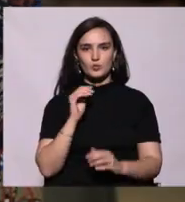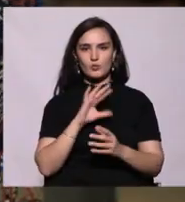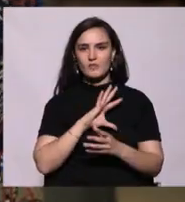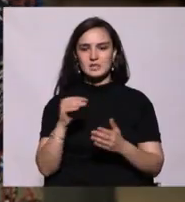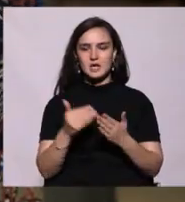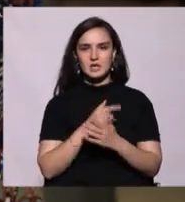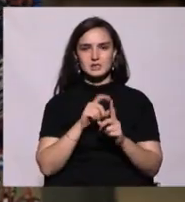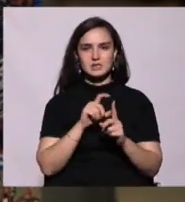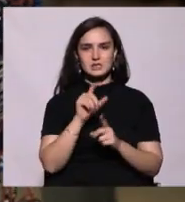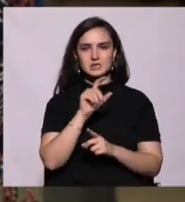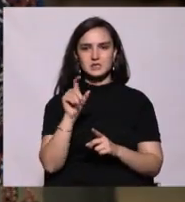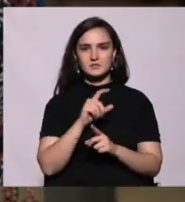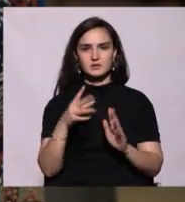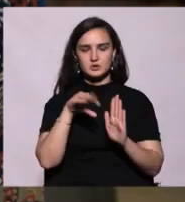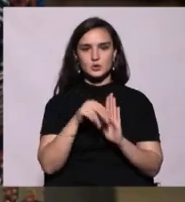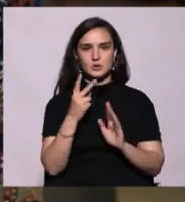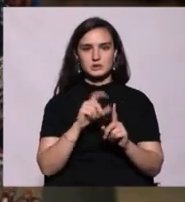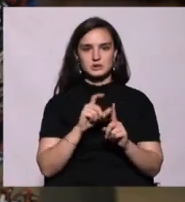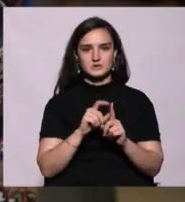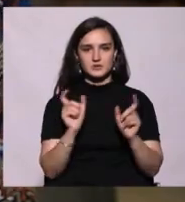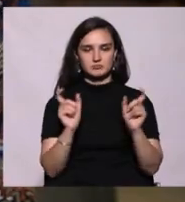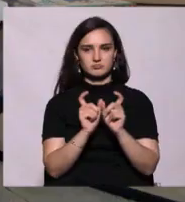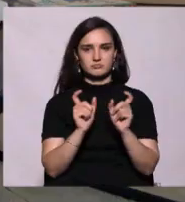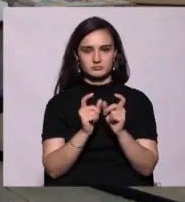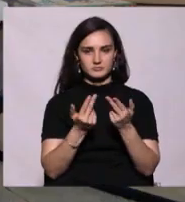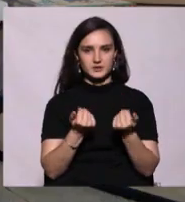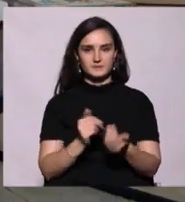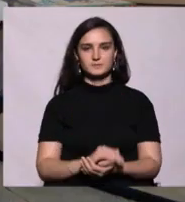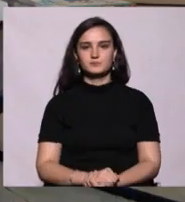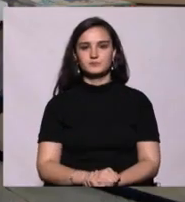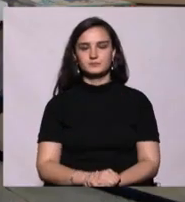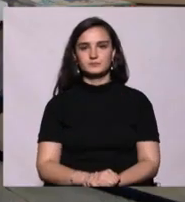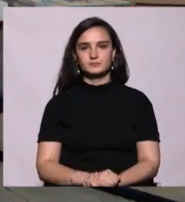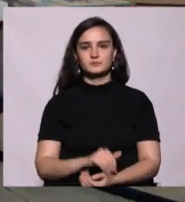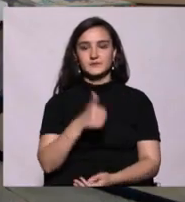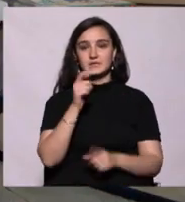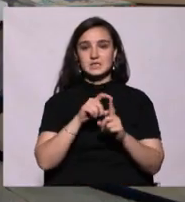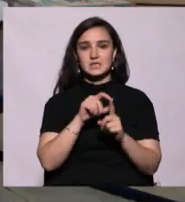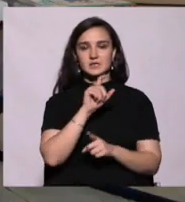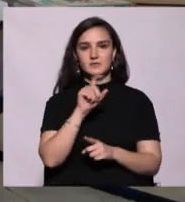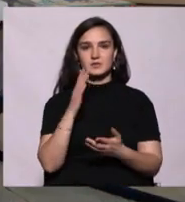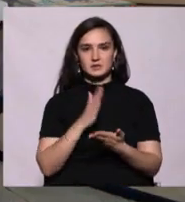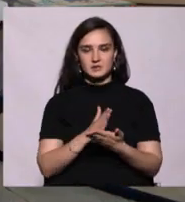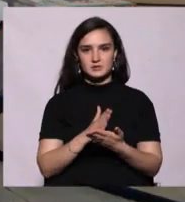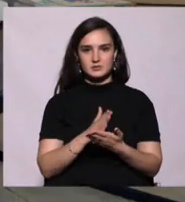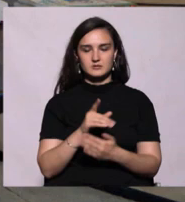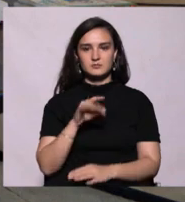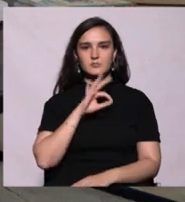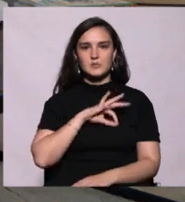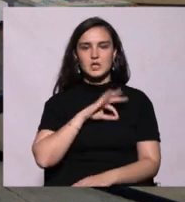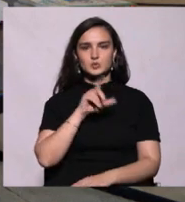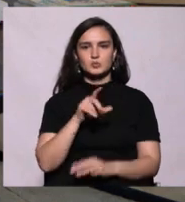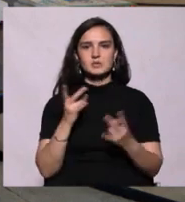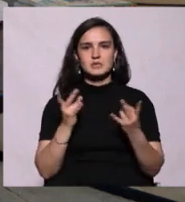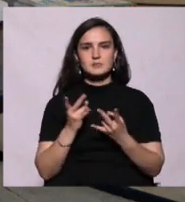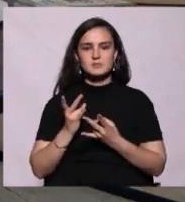new vocabulary consists of two words. It is. And our first word is customer needs. Mr.